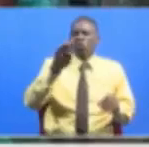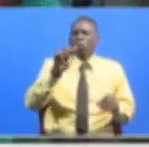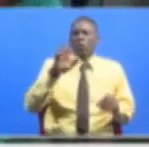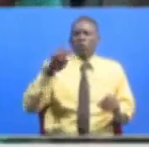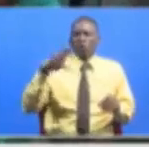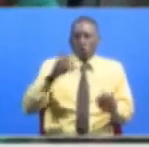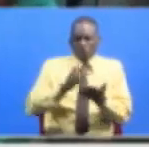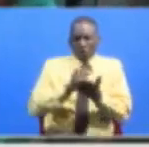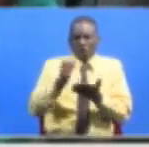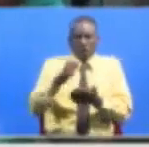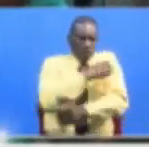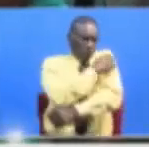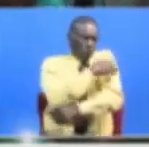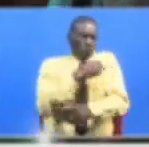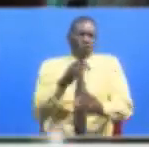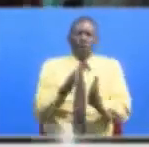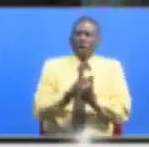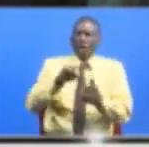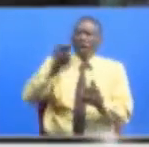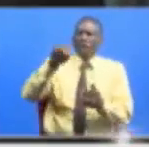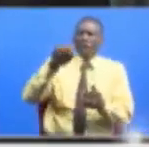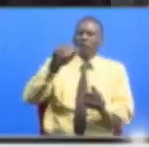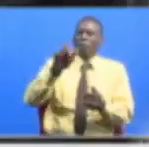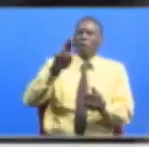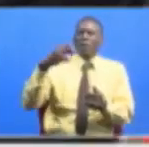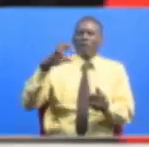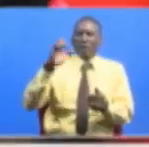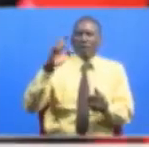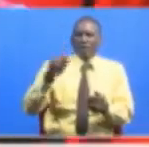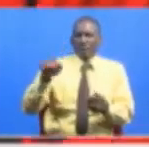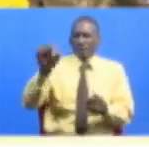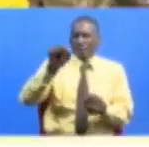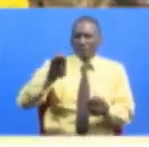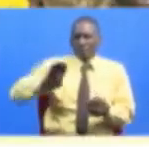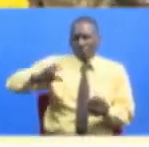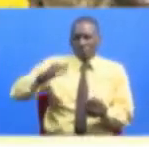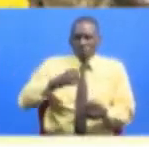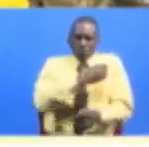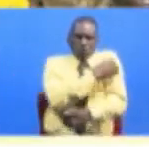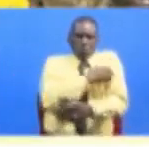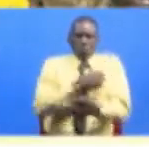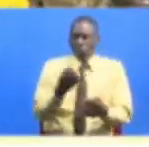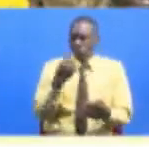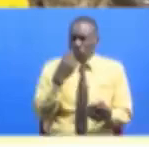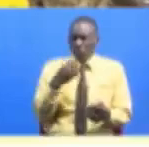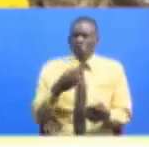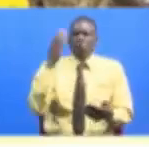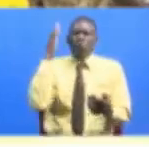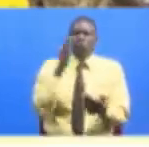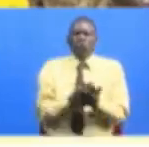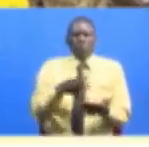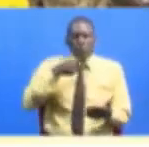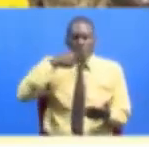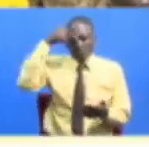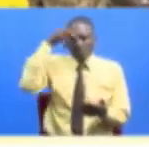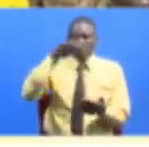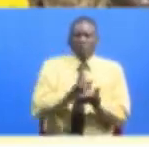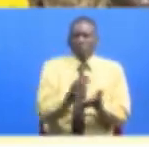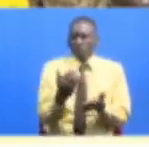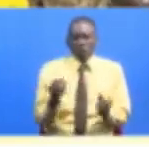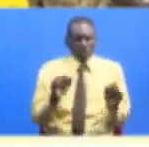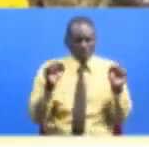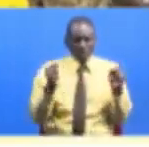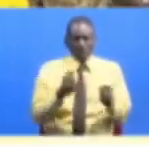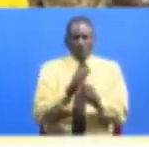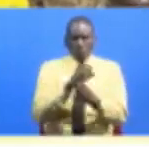Hospital and Marigat Sub-County Hospital for treatment. Wanashughulikiwa. We want to assure the parents that their children are